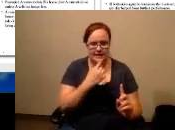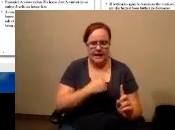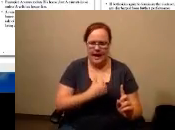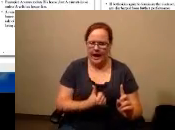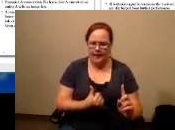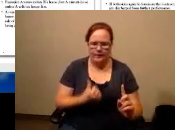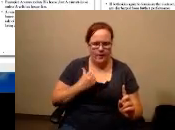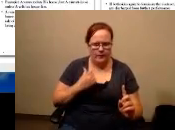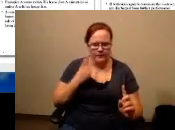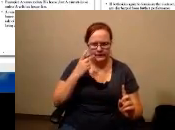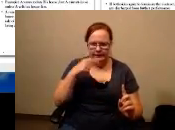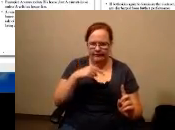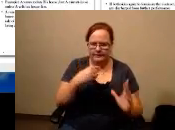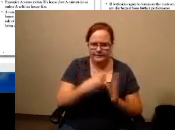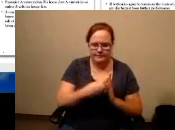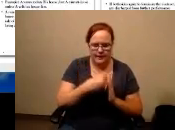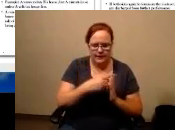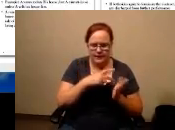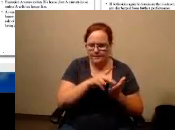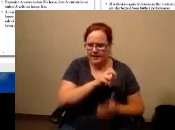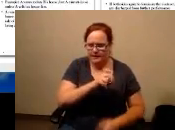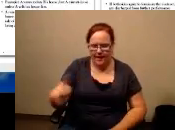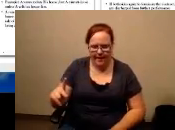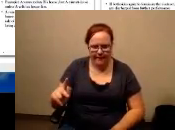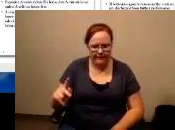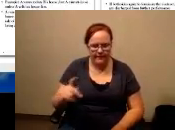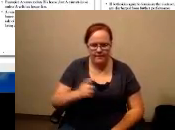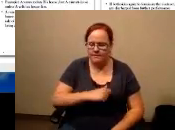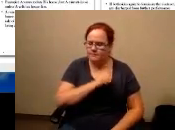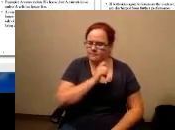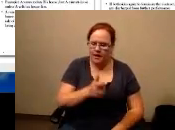going to see this money paid back. I'm not going to give his